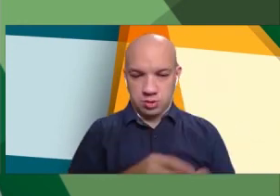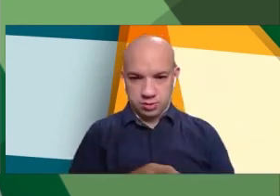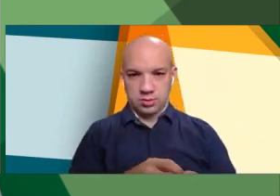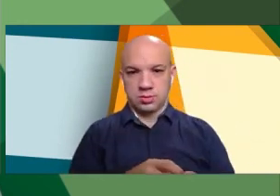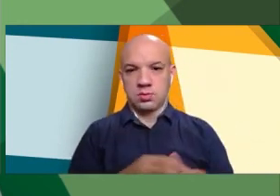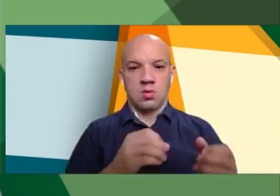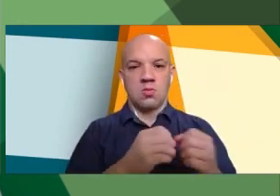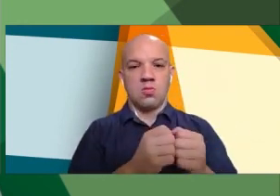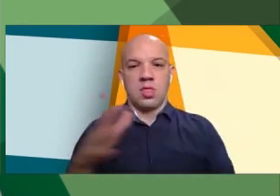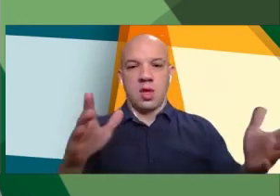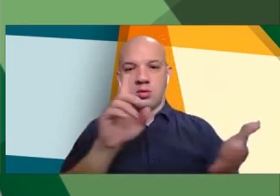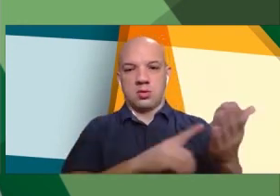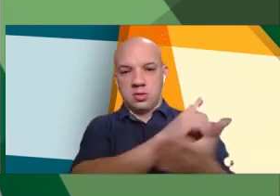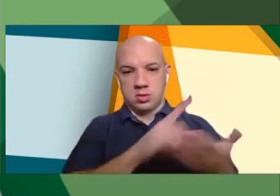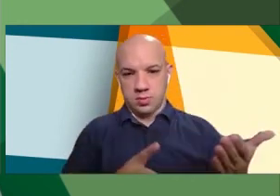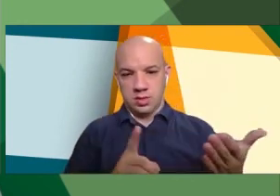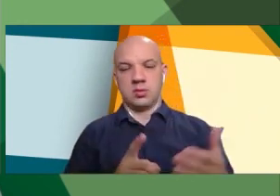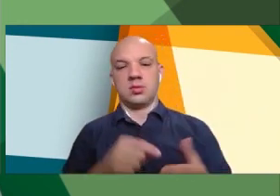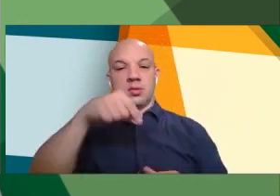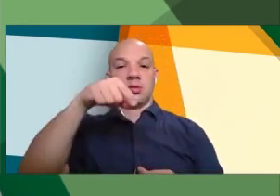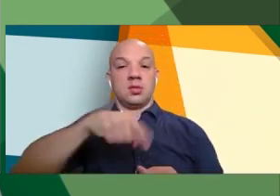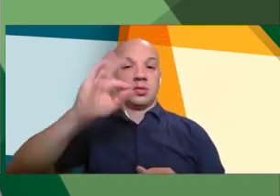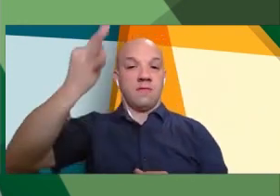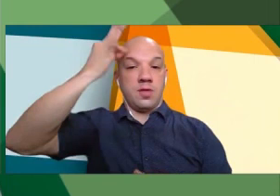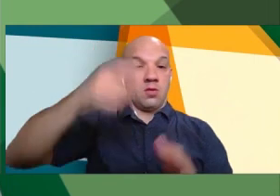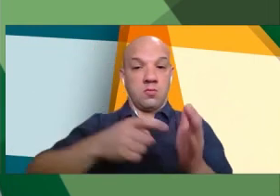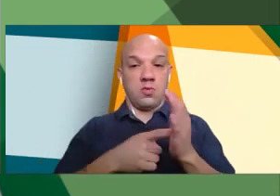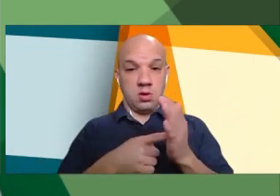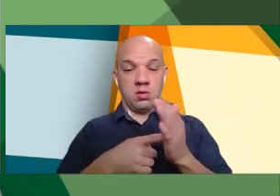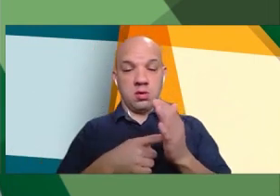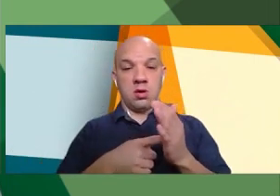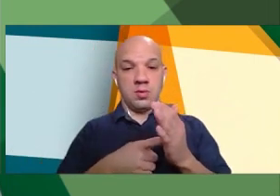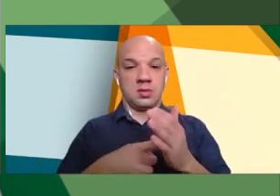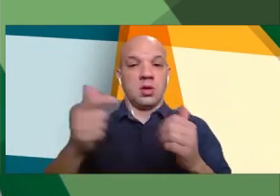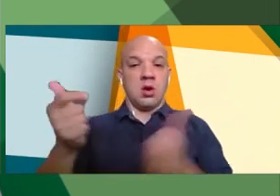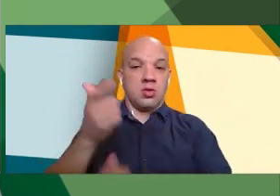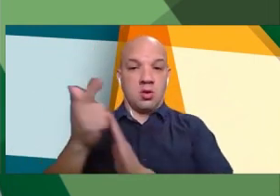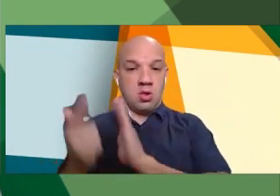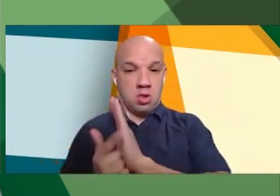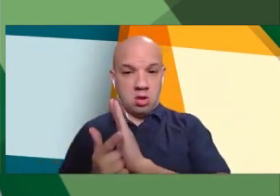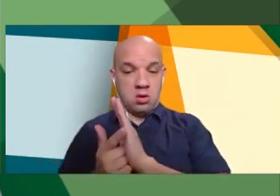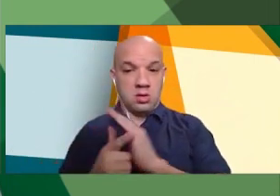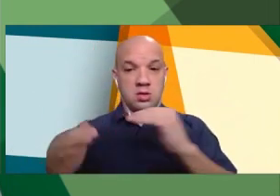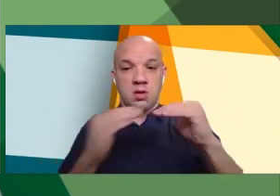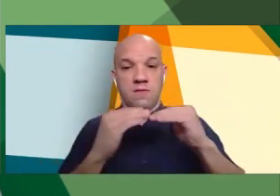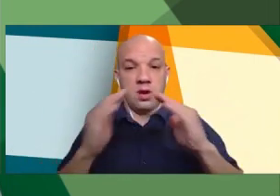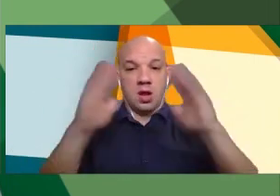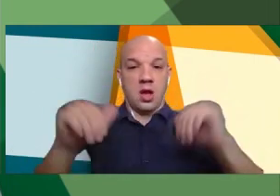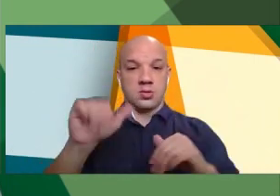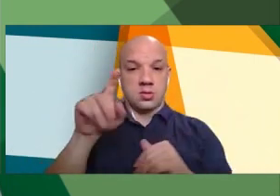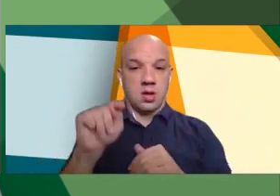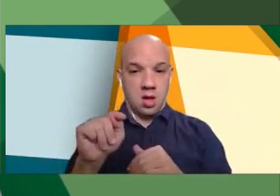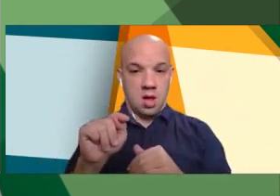is actually a federal requirement. This is a law, the Fair Housing Act of